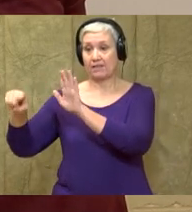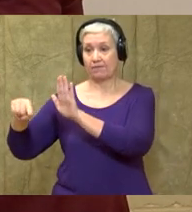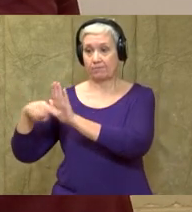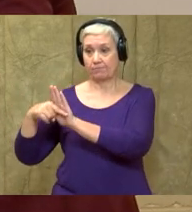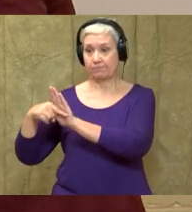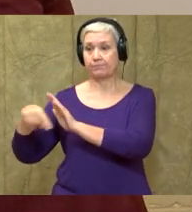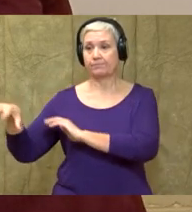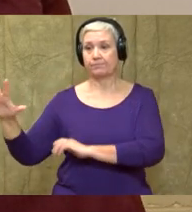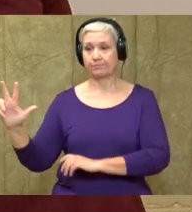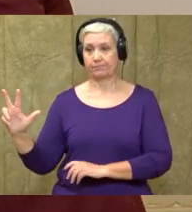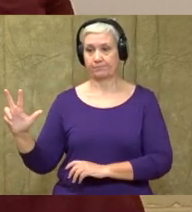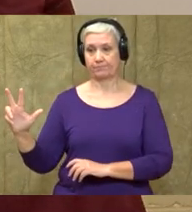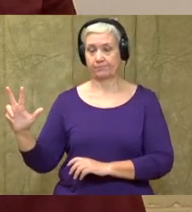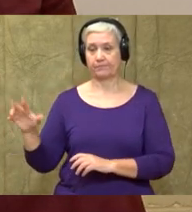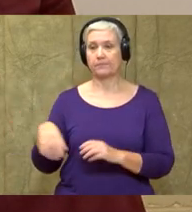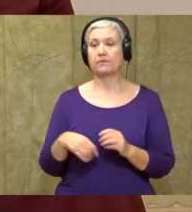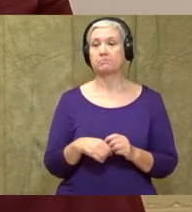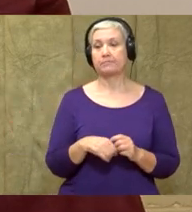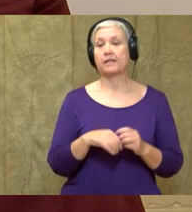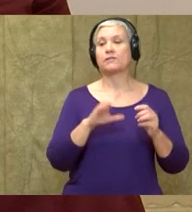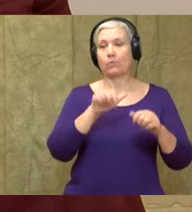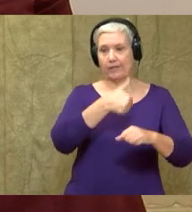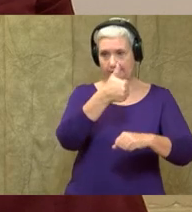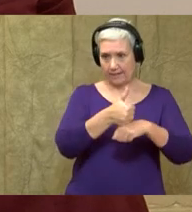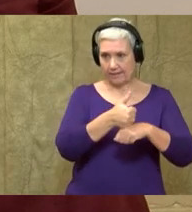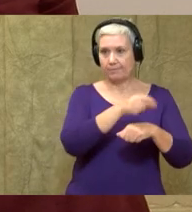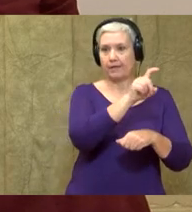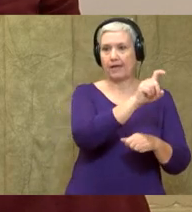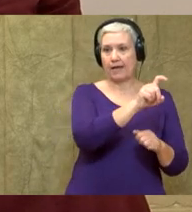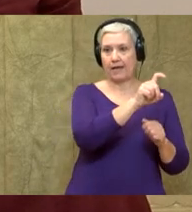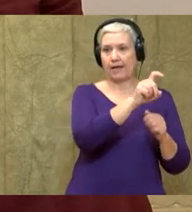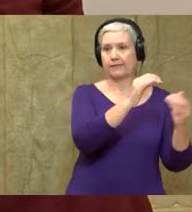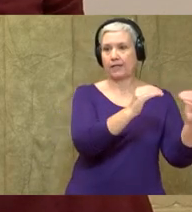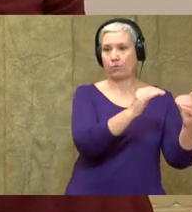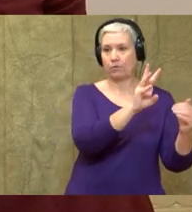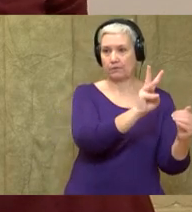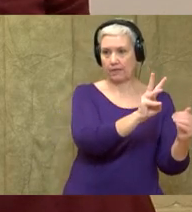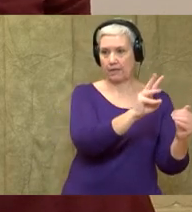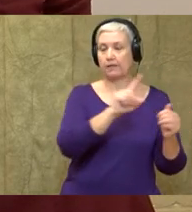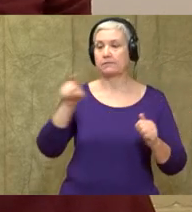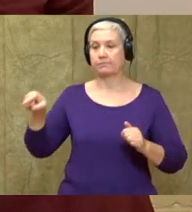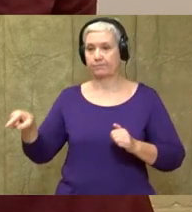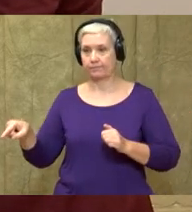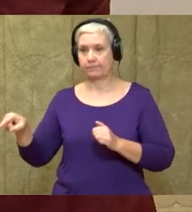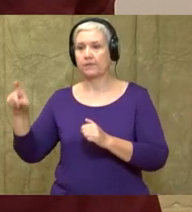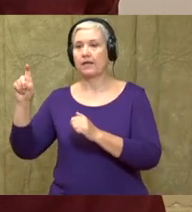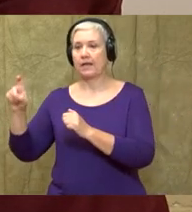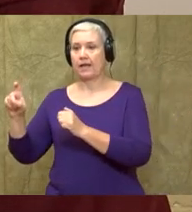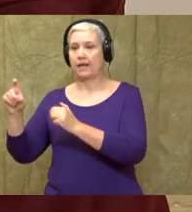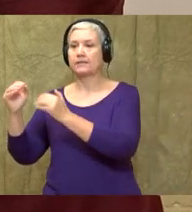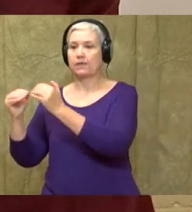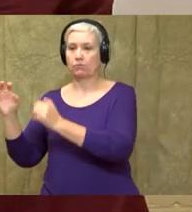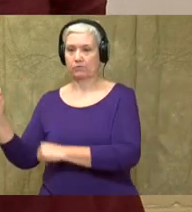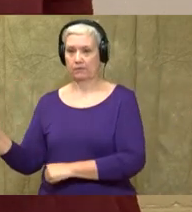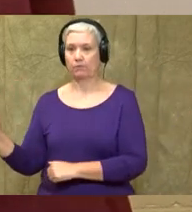3, and our solutions as x is equal to 6 or 0.